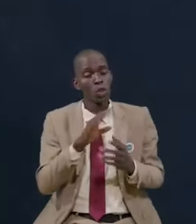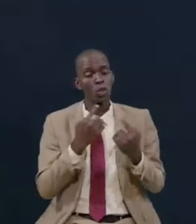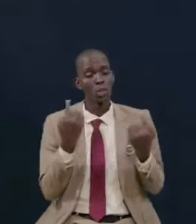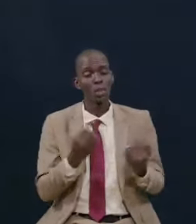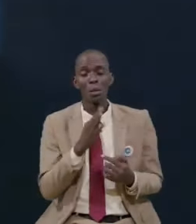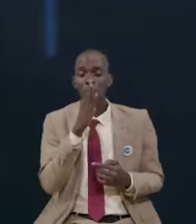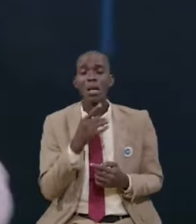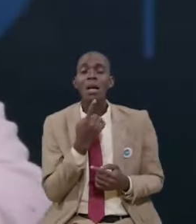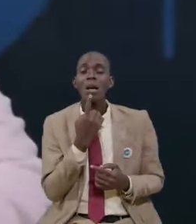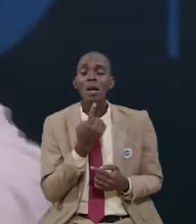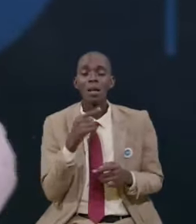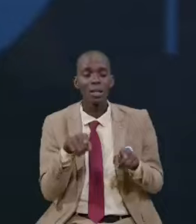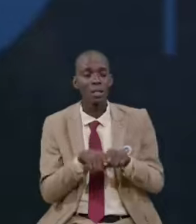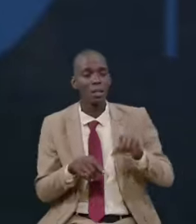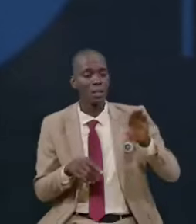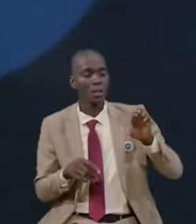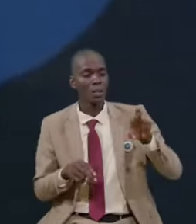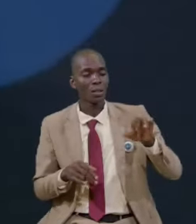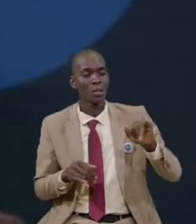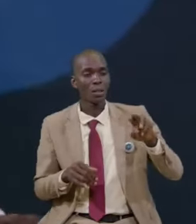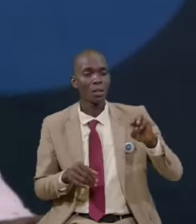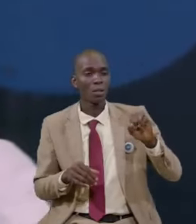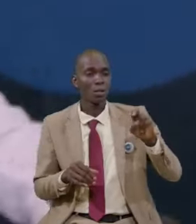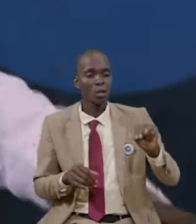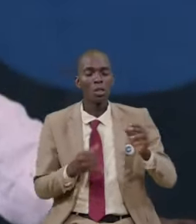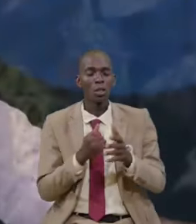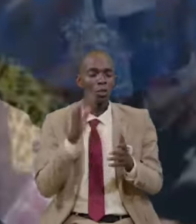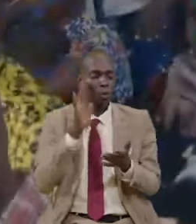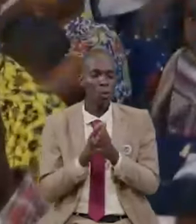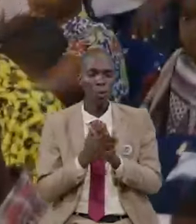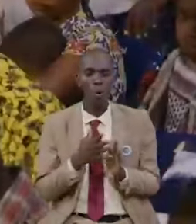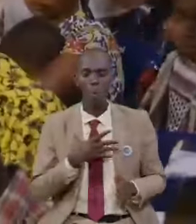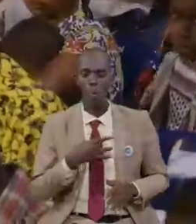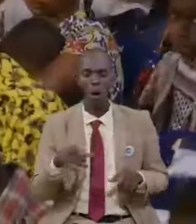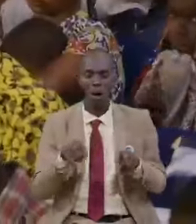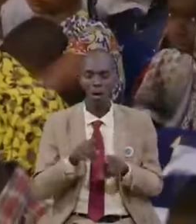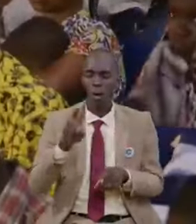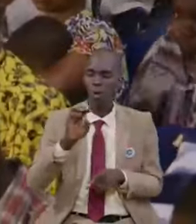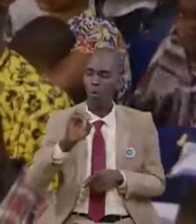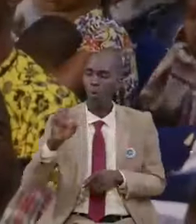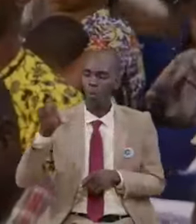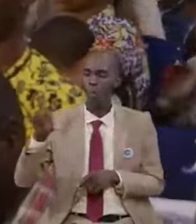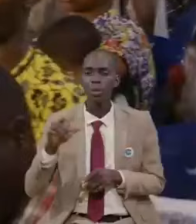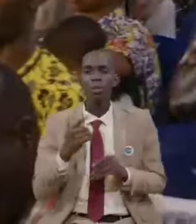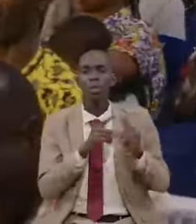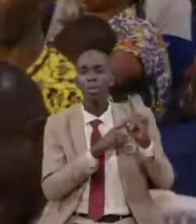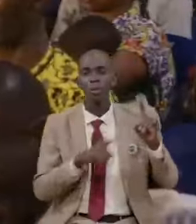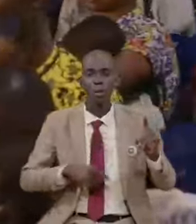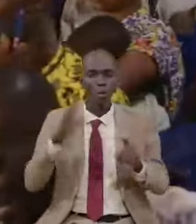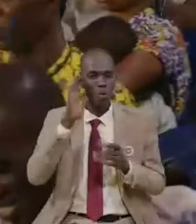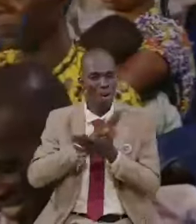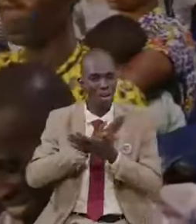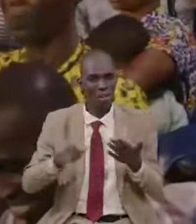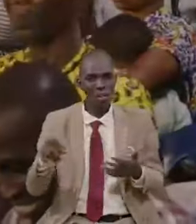be as wool. The Lord will cleanse you. The Lord will purge you, and the Lord will transform